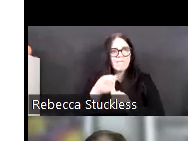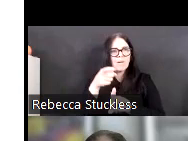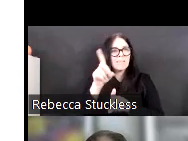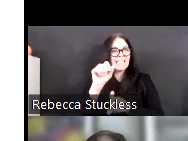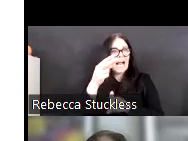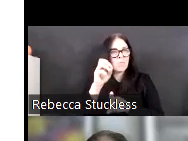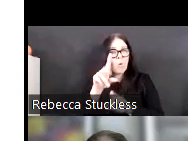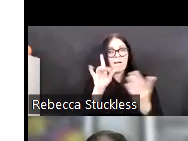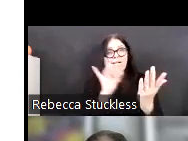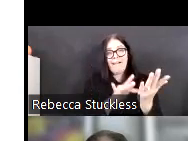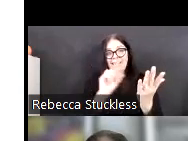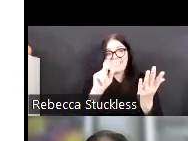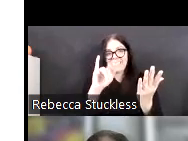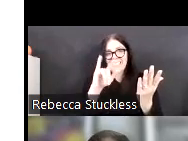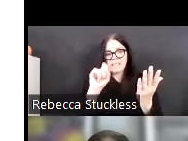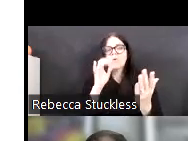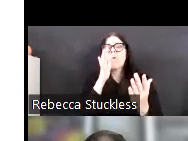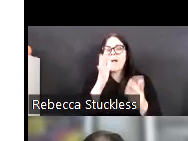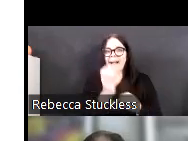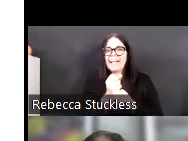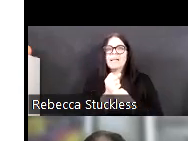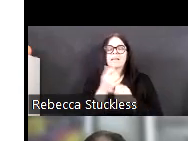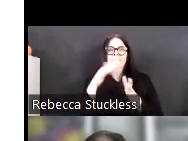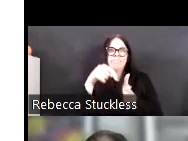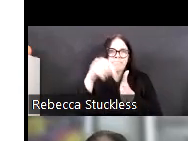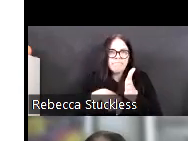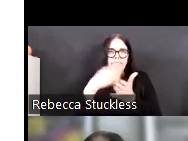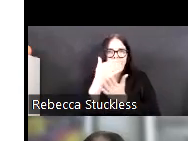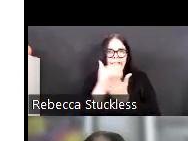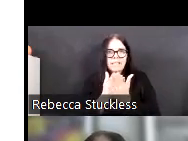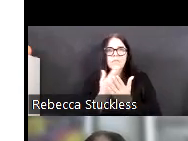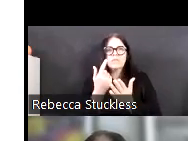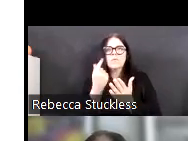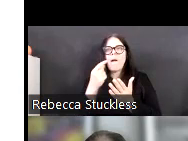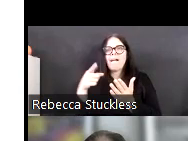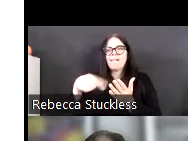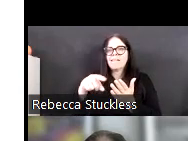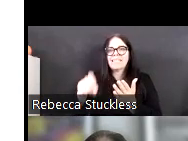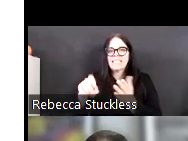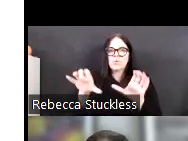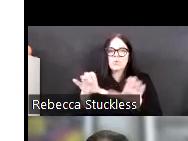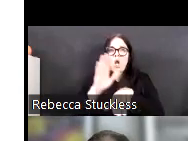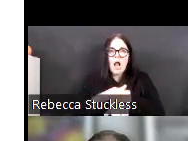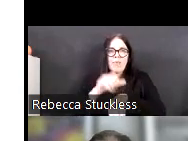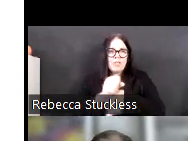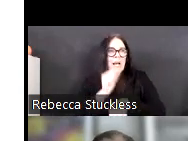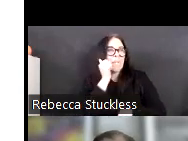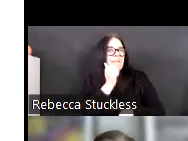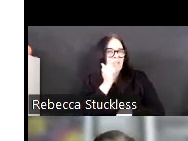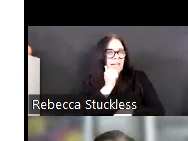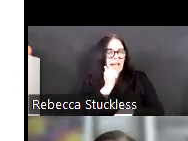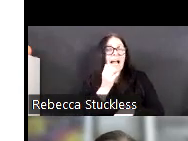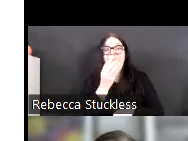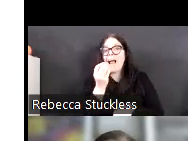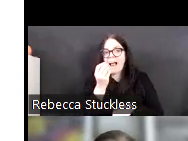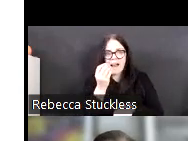click skills, you would essentially get a very comprehensive list of what someone would need to do on the job every day and at what